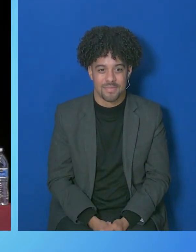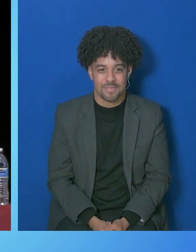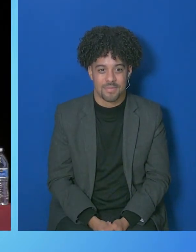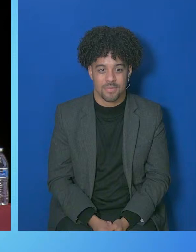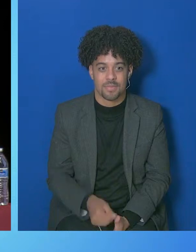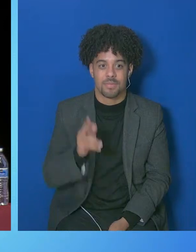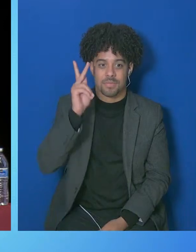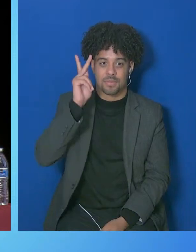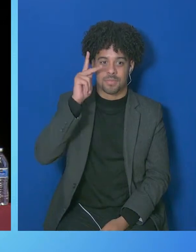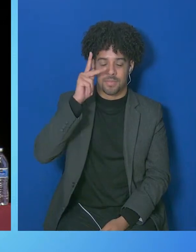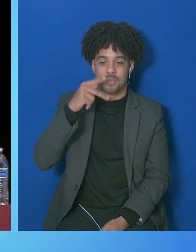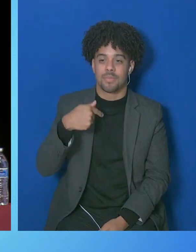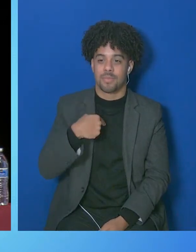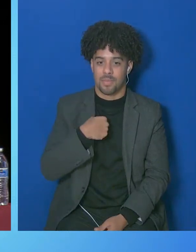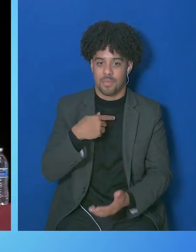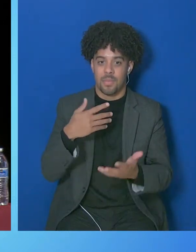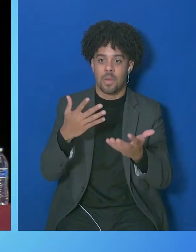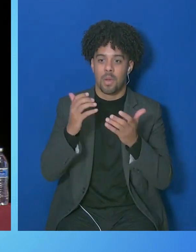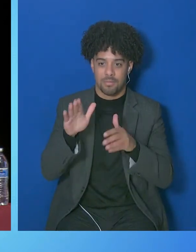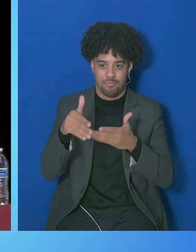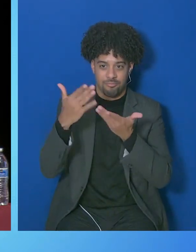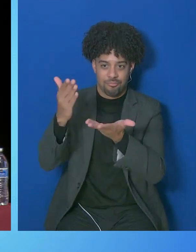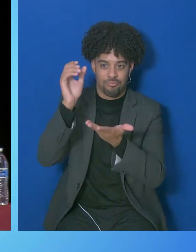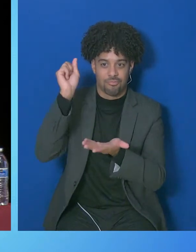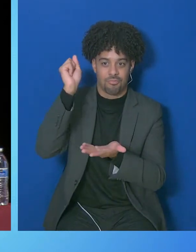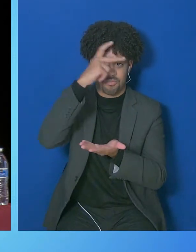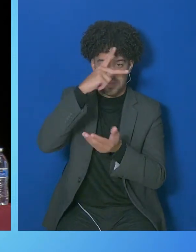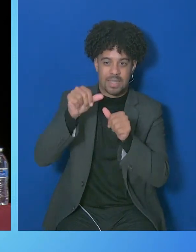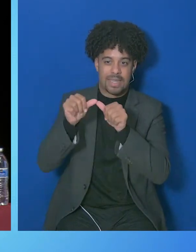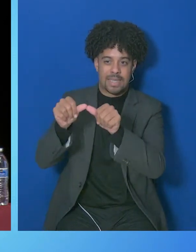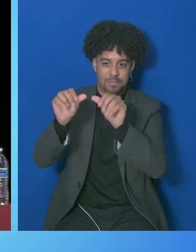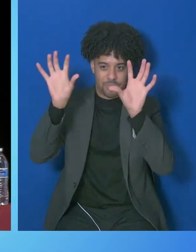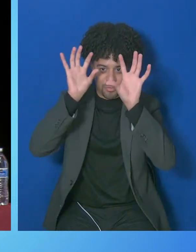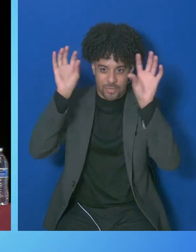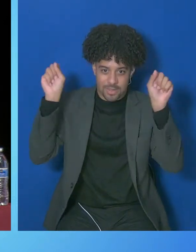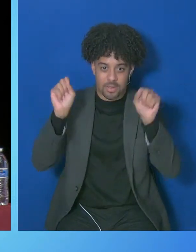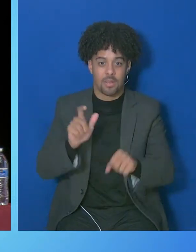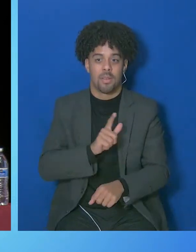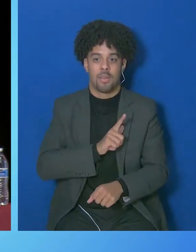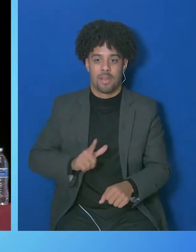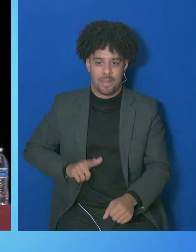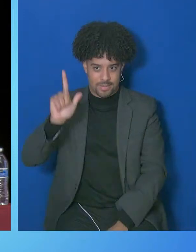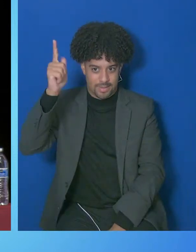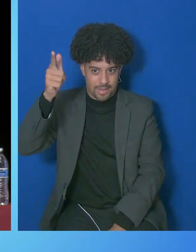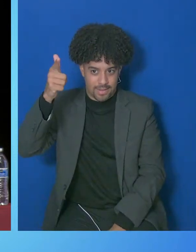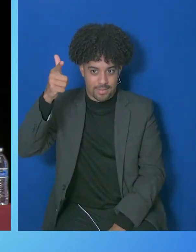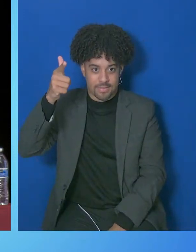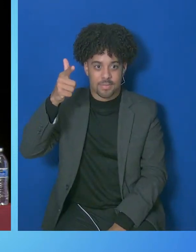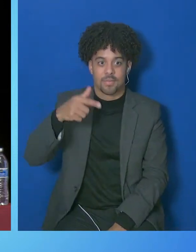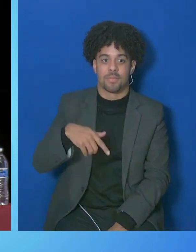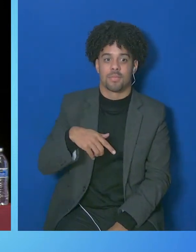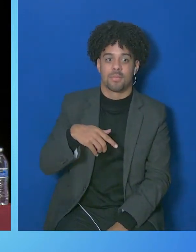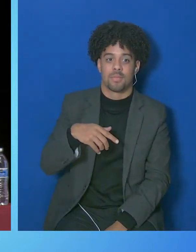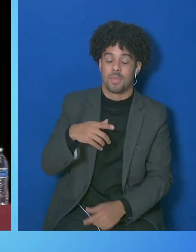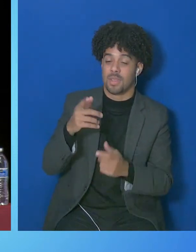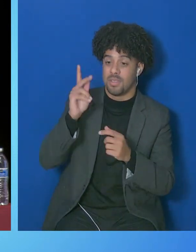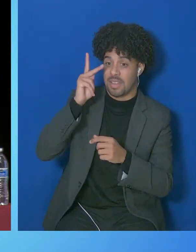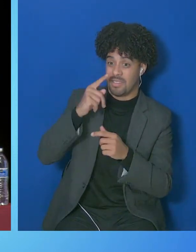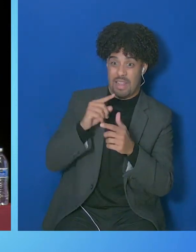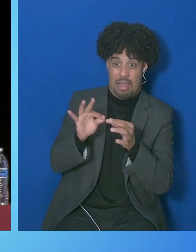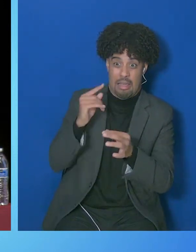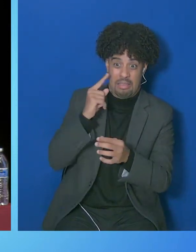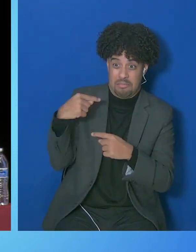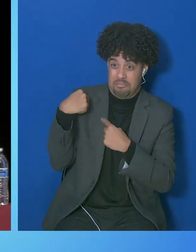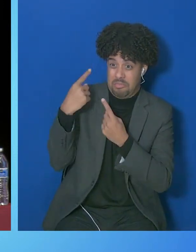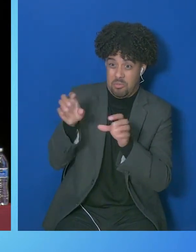I would like to nominate Sue Kay to remain as president, and Linda's saying I second that. She's I will done an accept amazing that job,